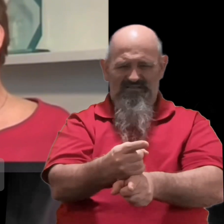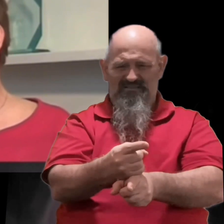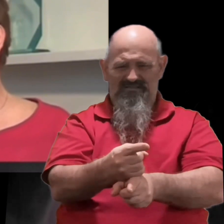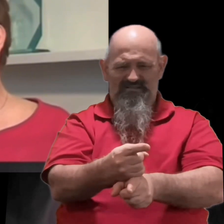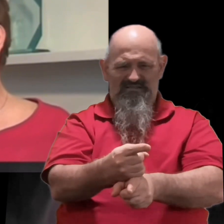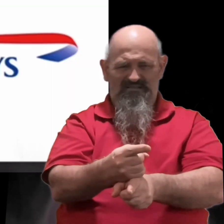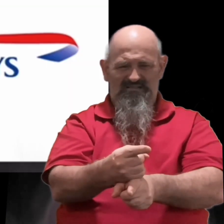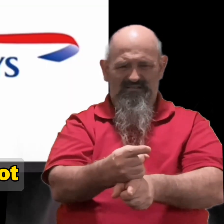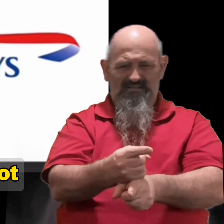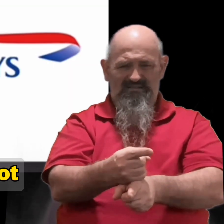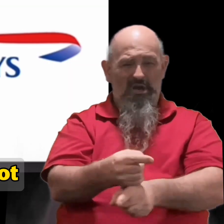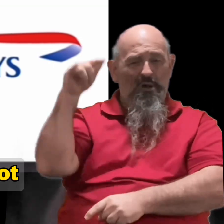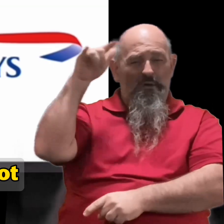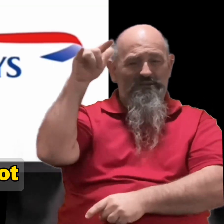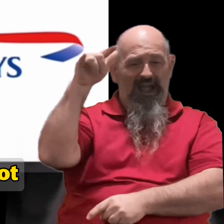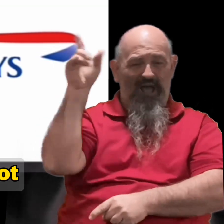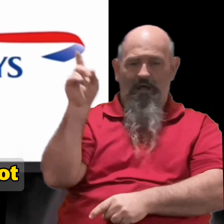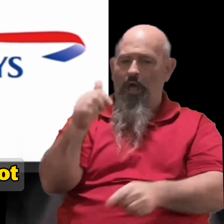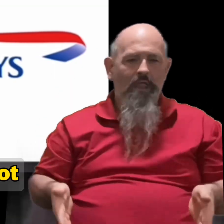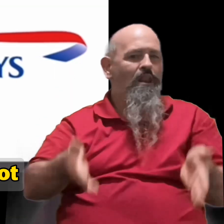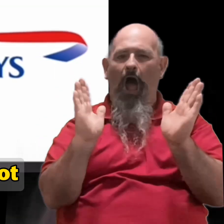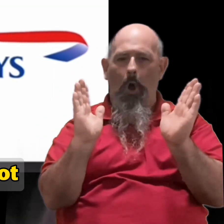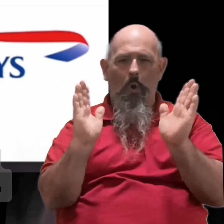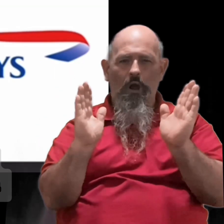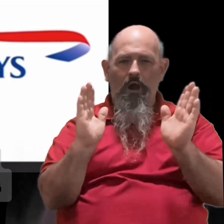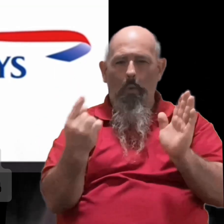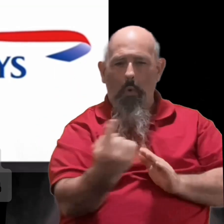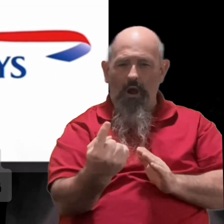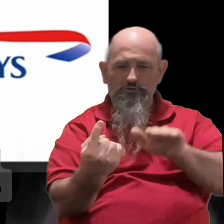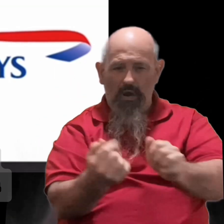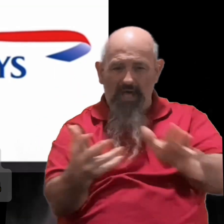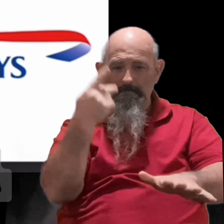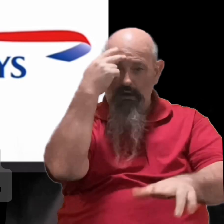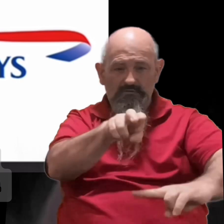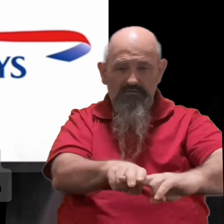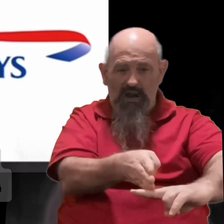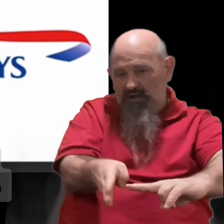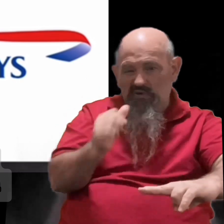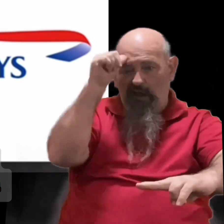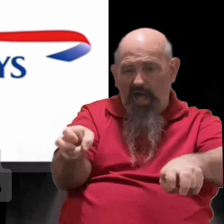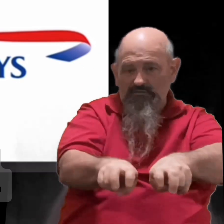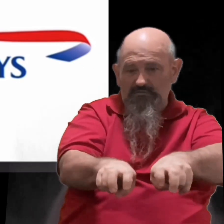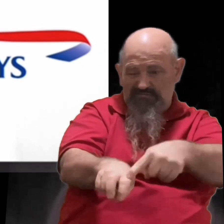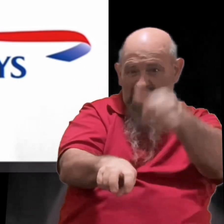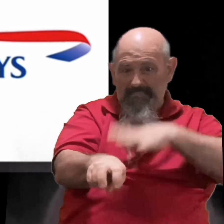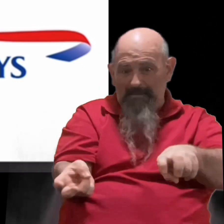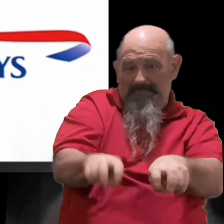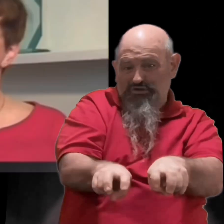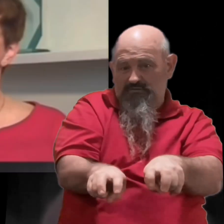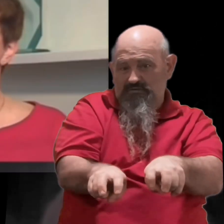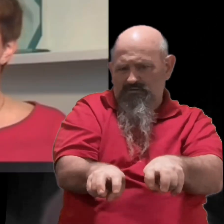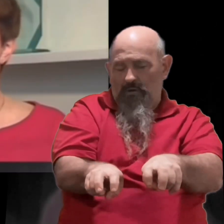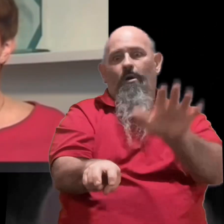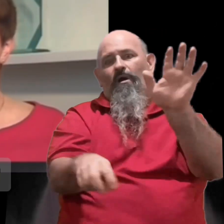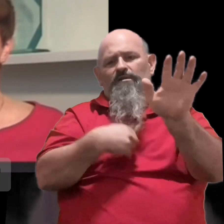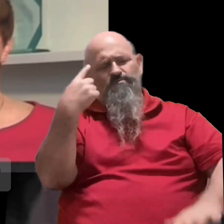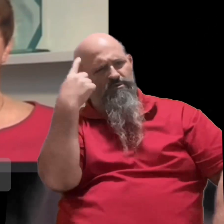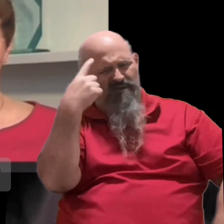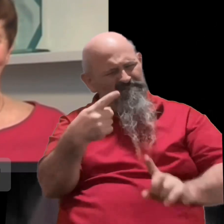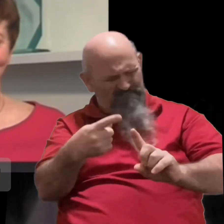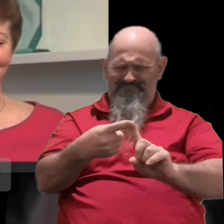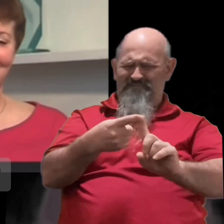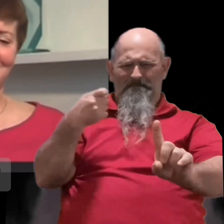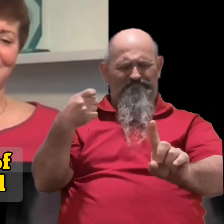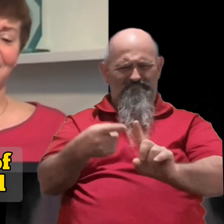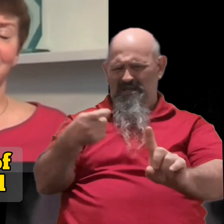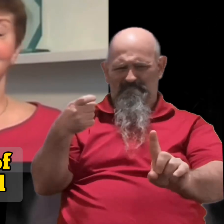sound. British Airways will not allow an unaccompanied child to sit next to an adult male passenger. And I was just